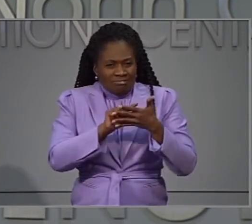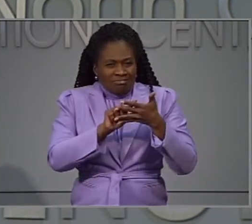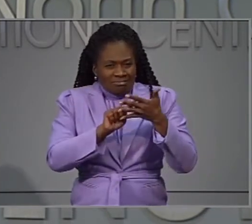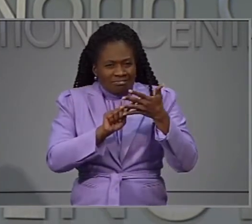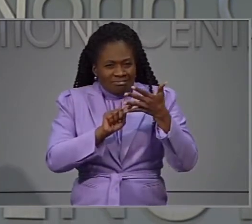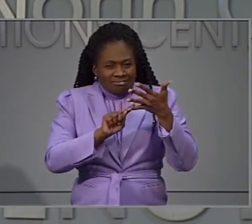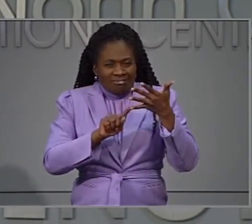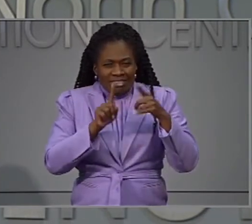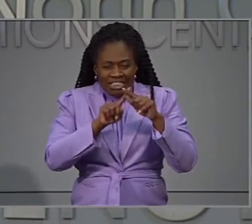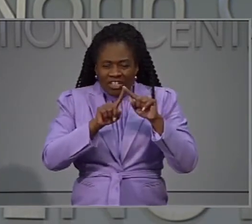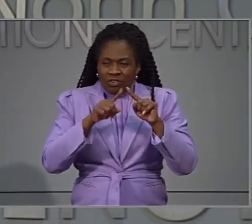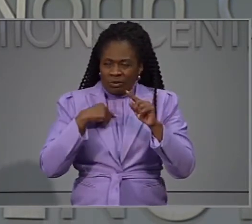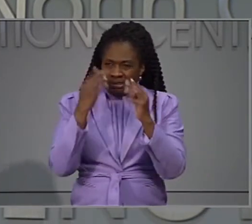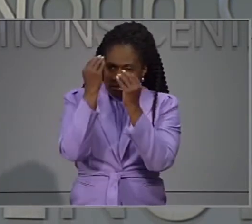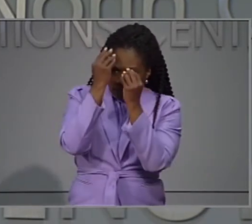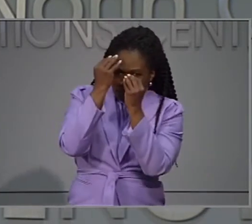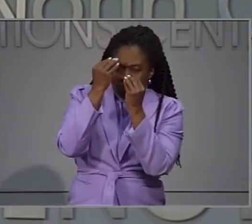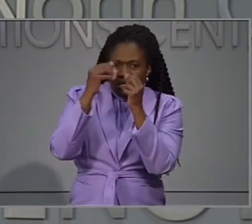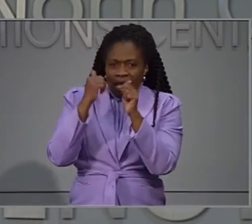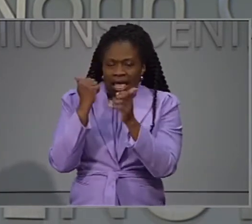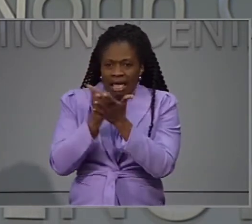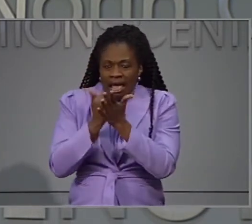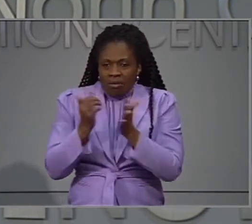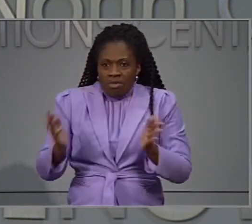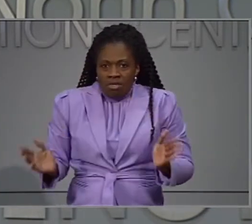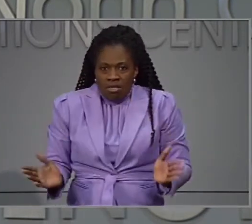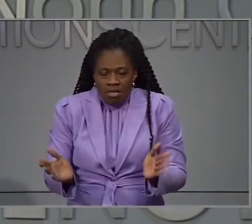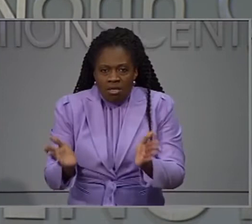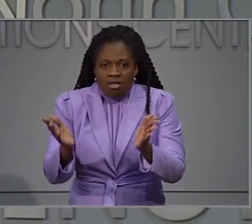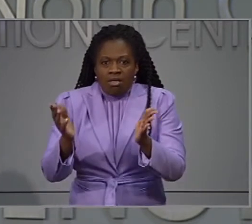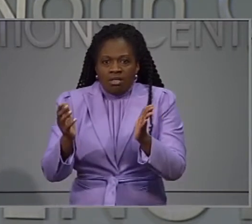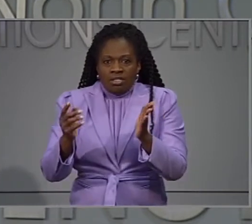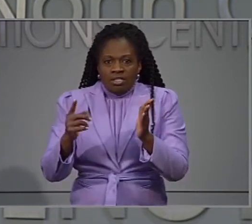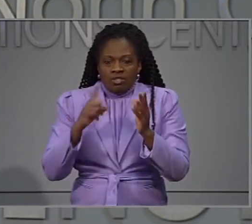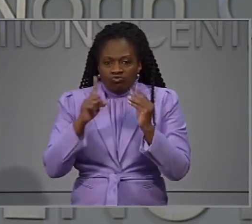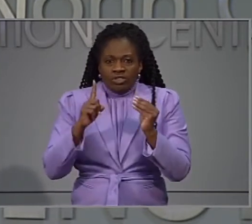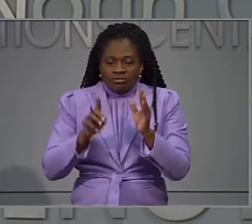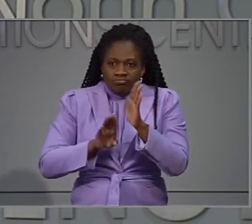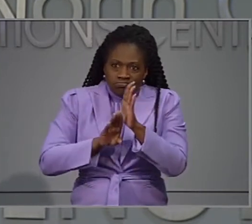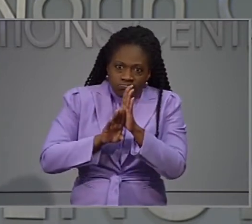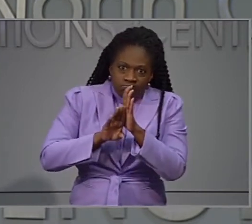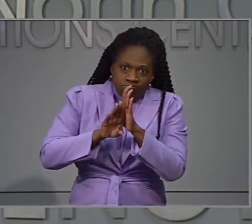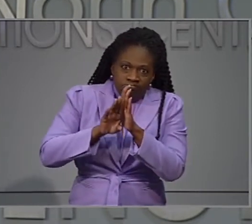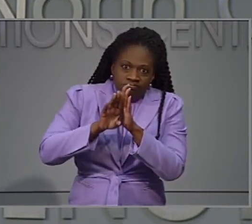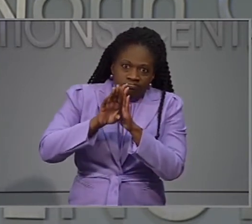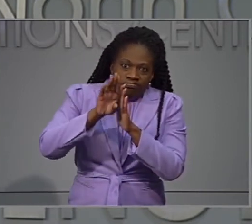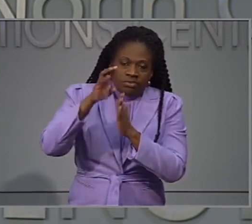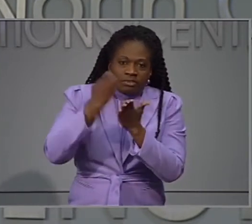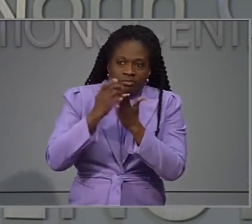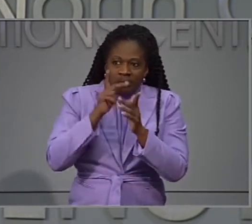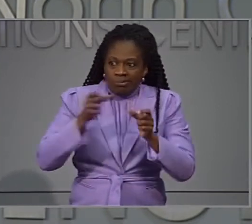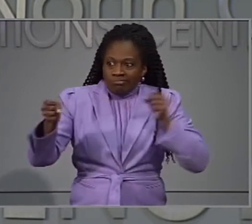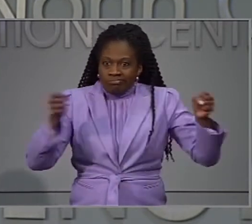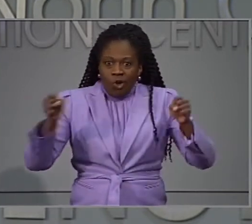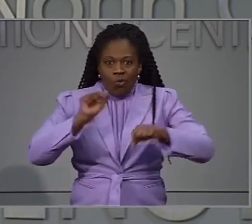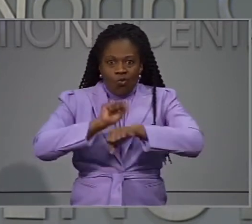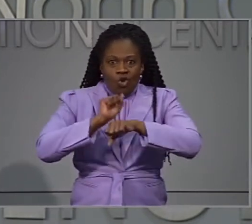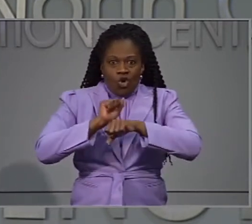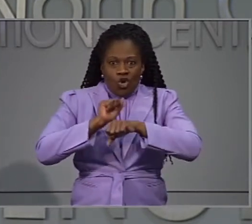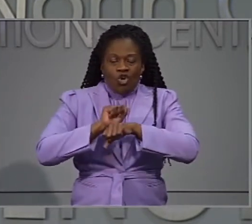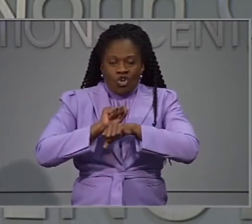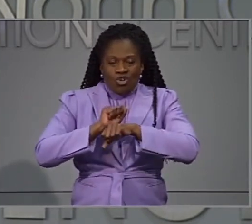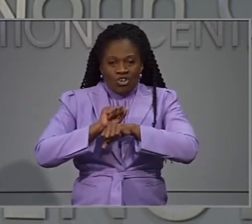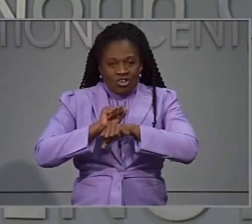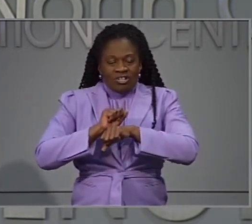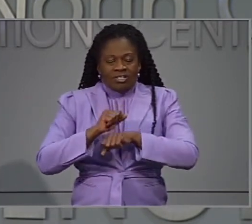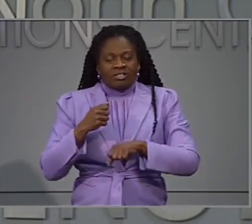of activities can help to stimulate the economy and put more people back to work. We've also